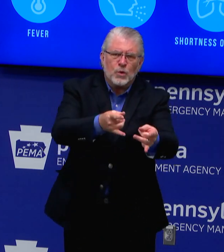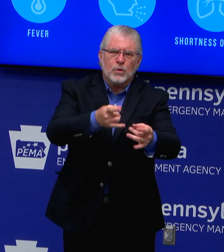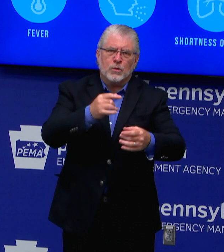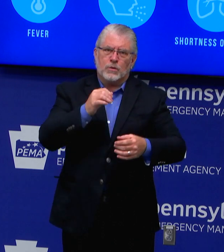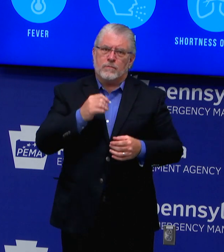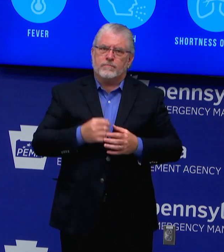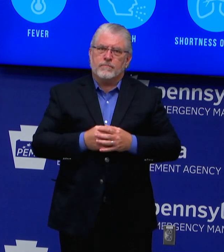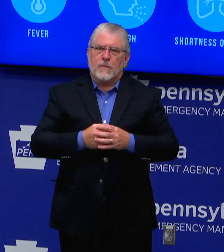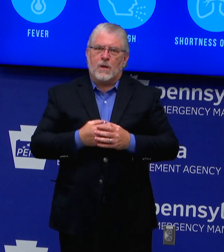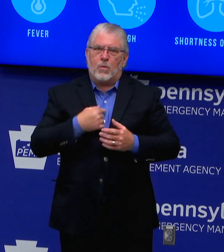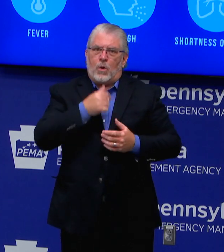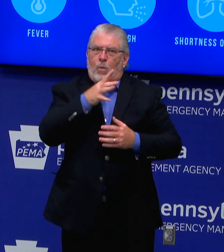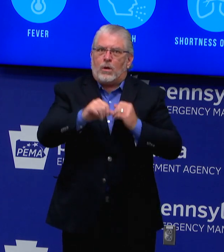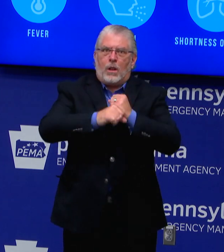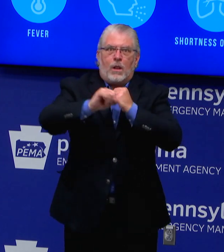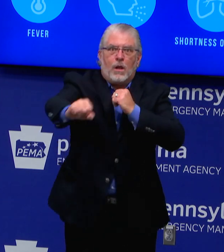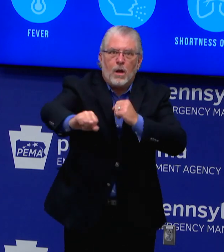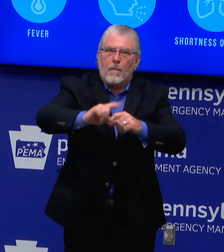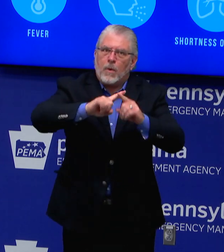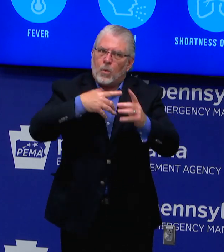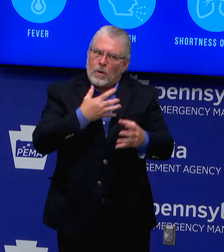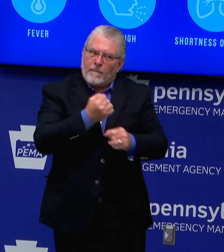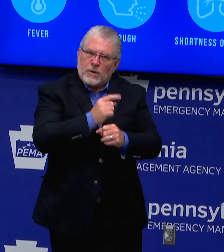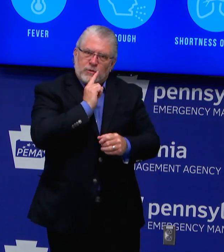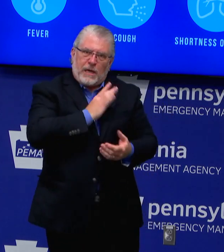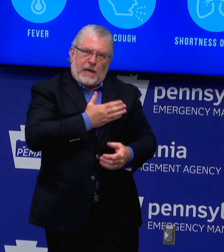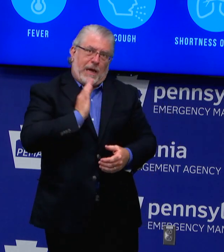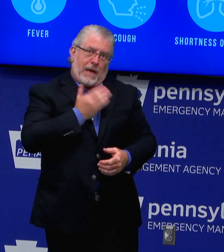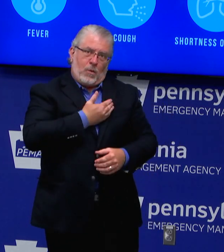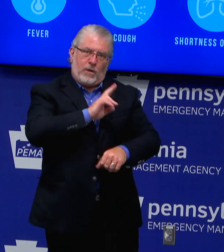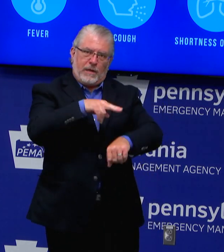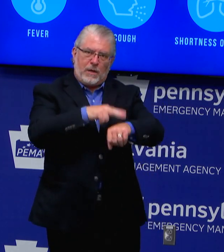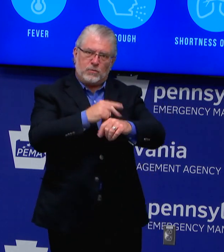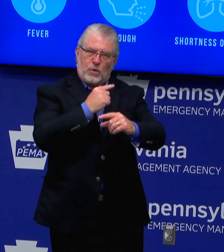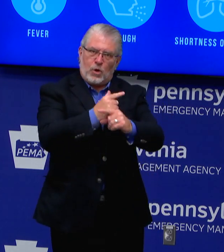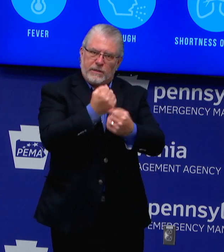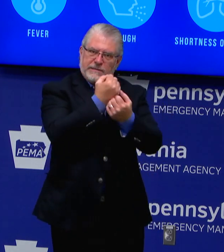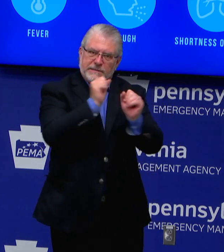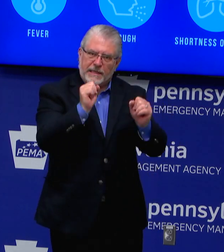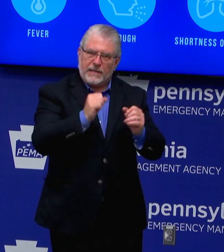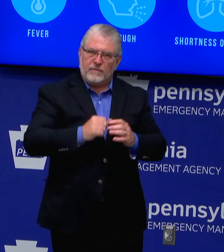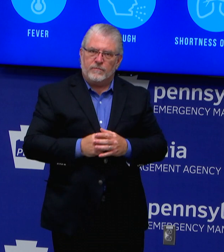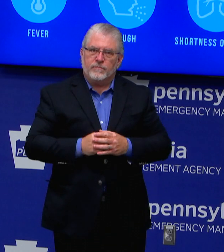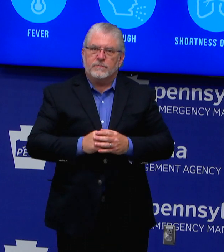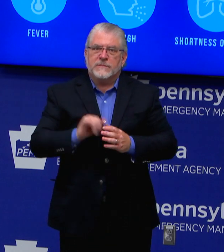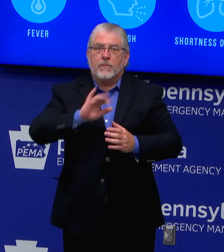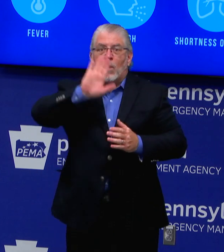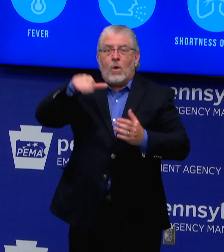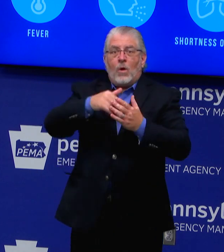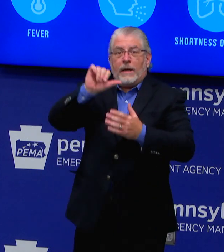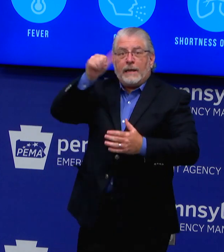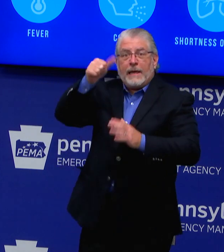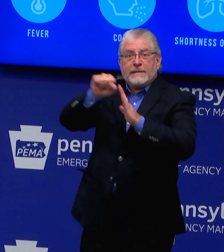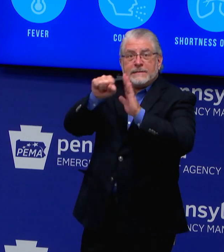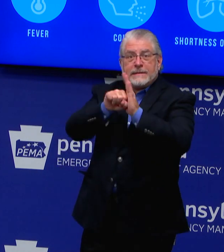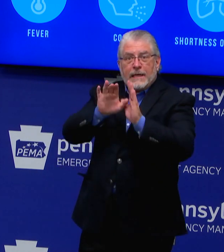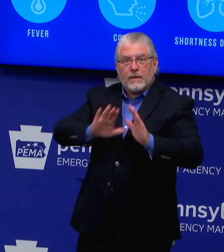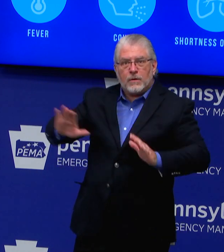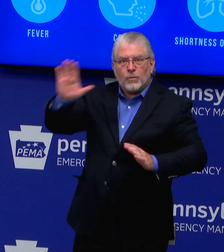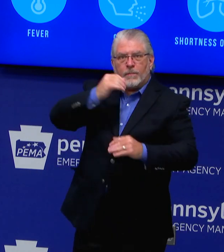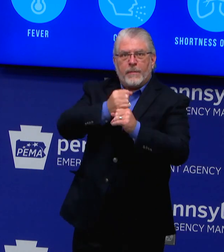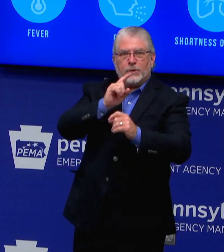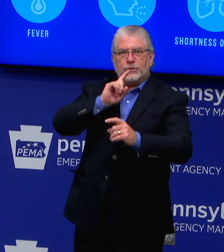been coordinating with National Guard Bureau and many other states on their response efforts to ensure that we are implementing best practices.